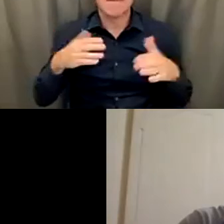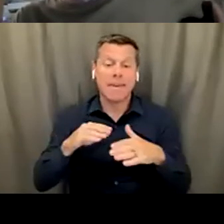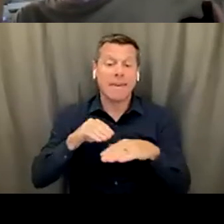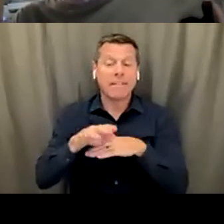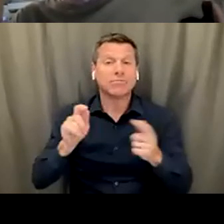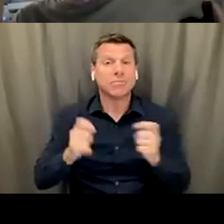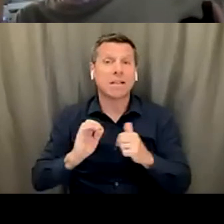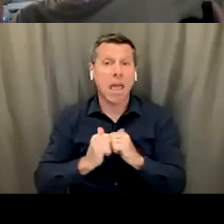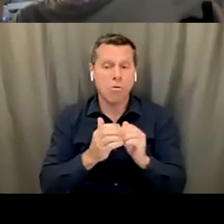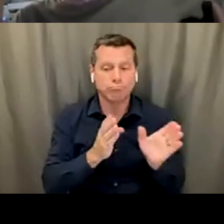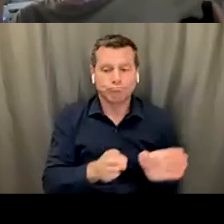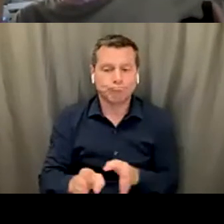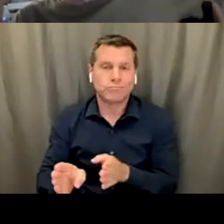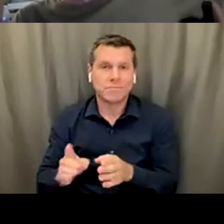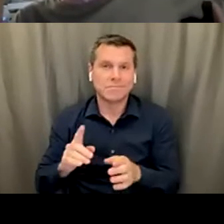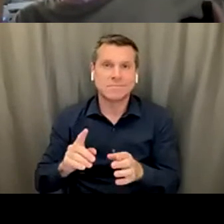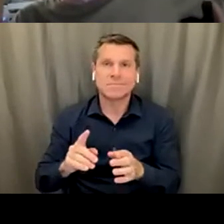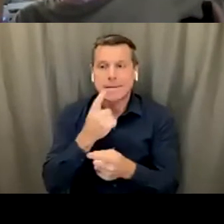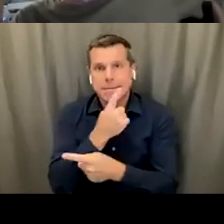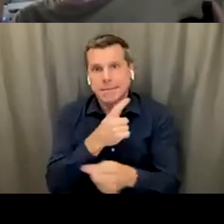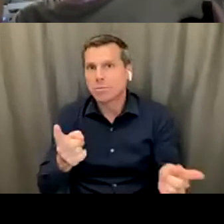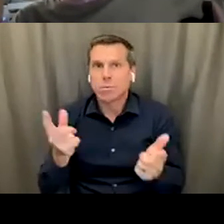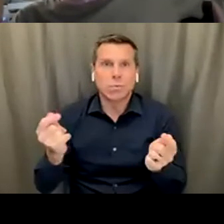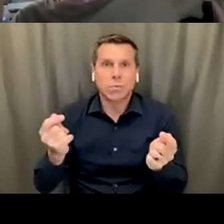operate our schools.